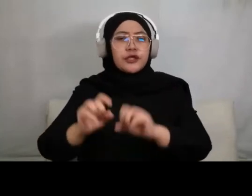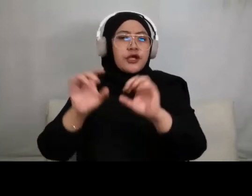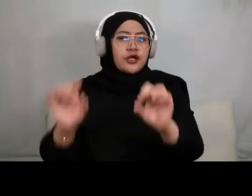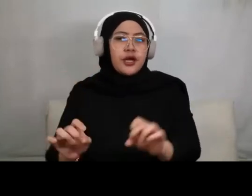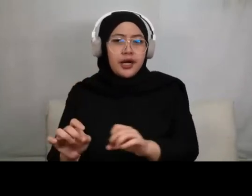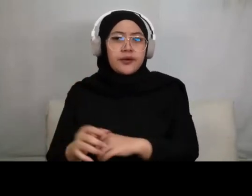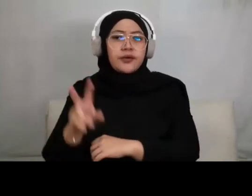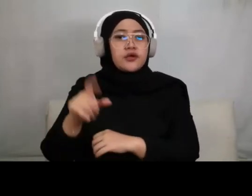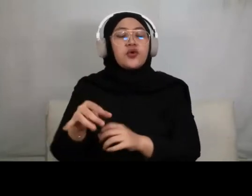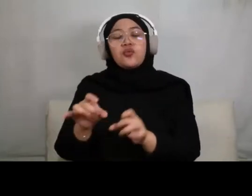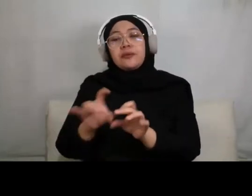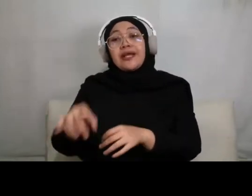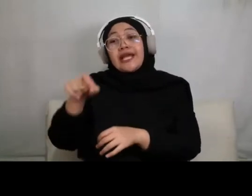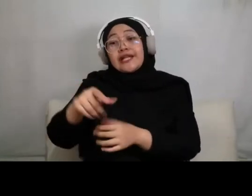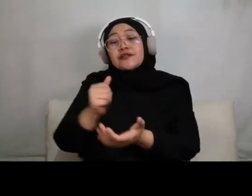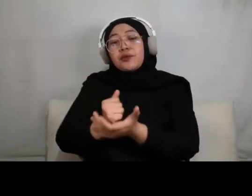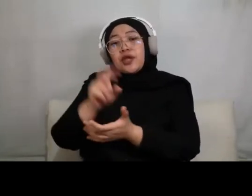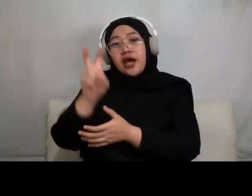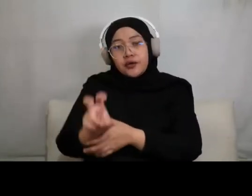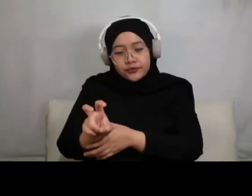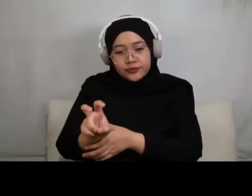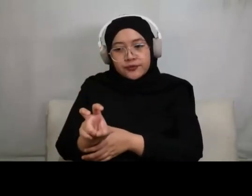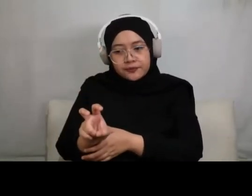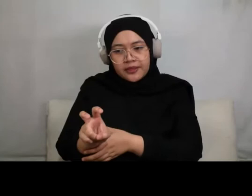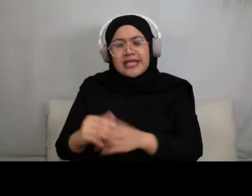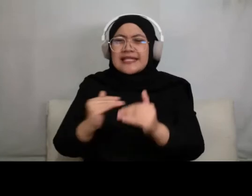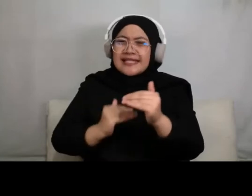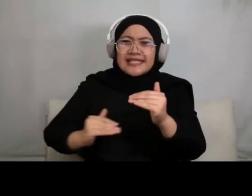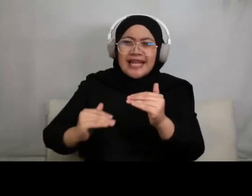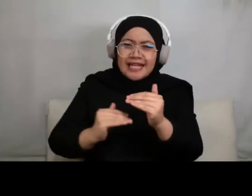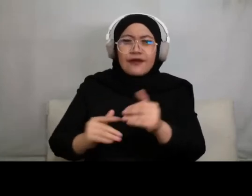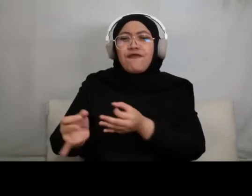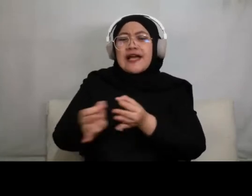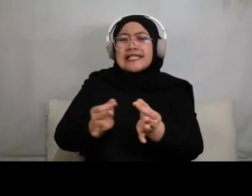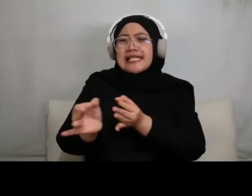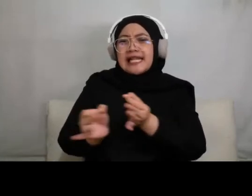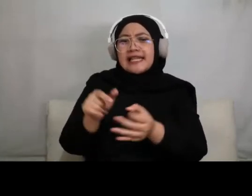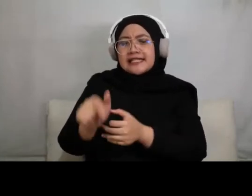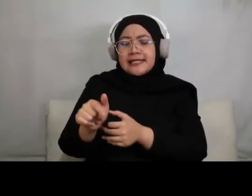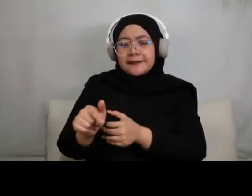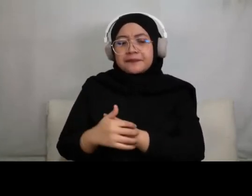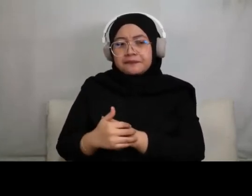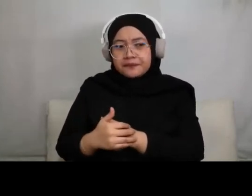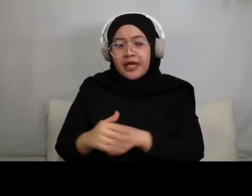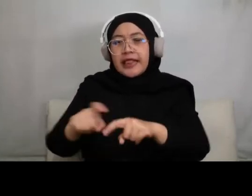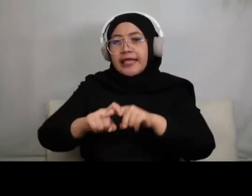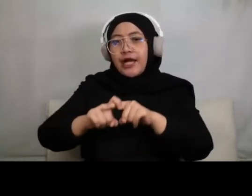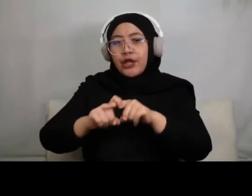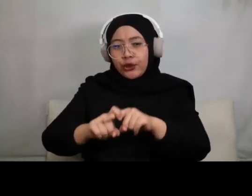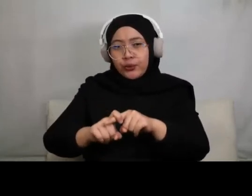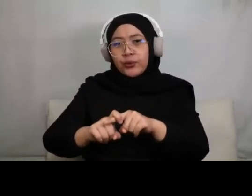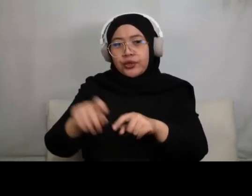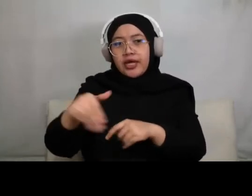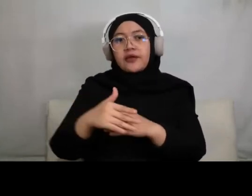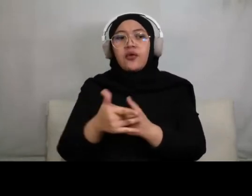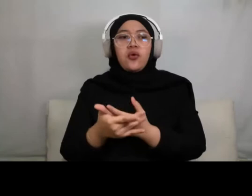will be different. So these things are basically, these facilities are dependent on the what is the philosophy